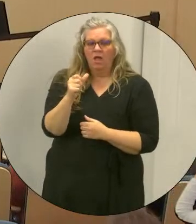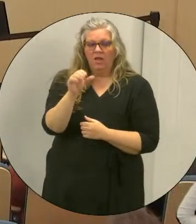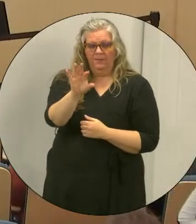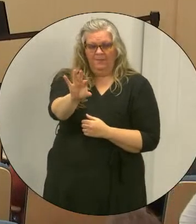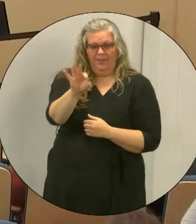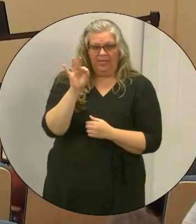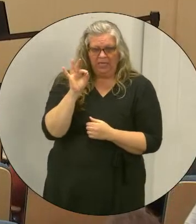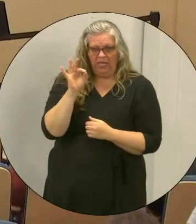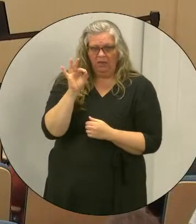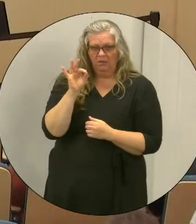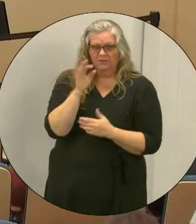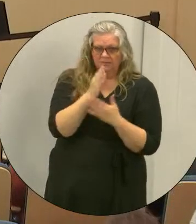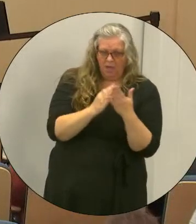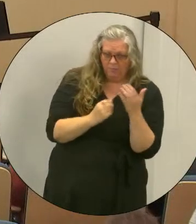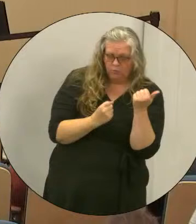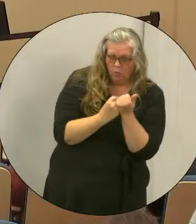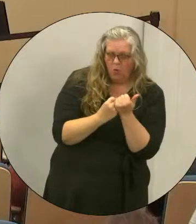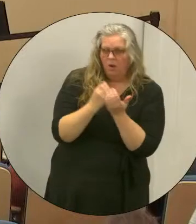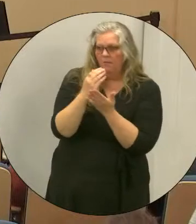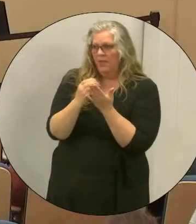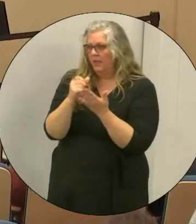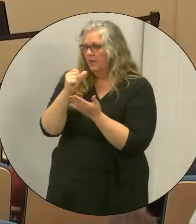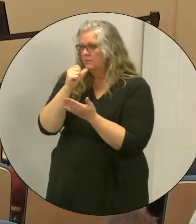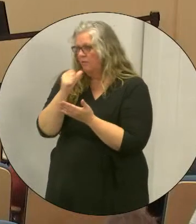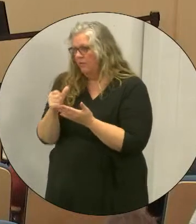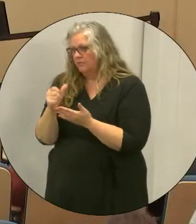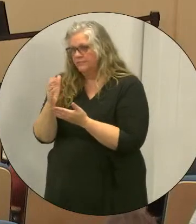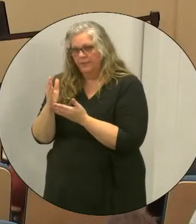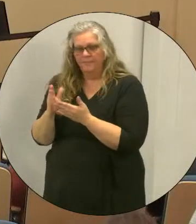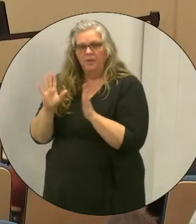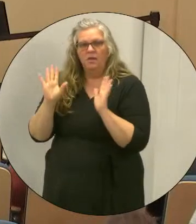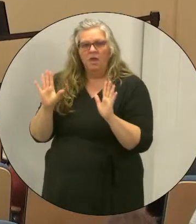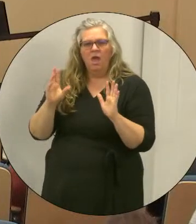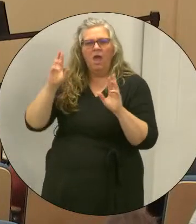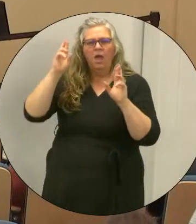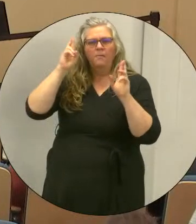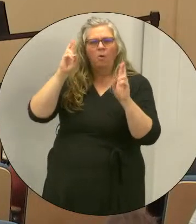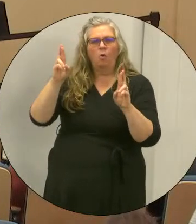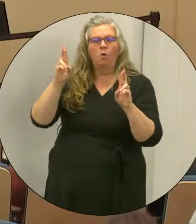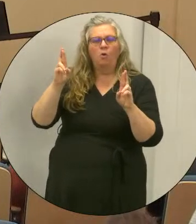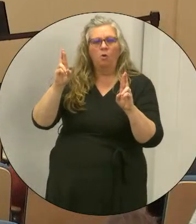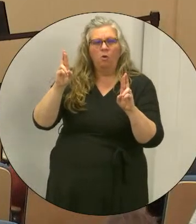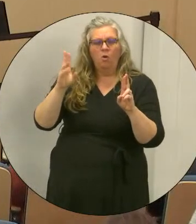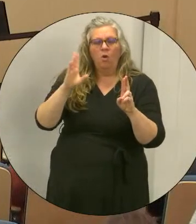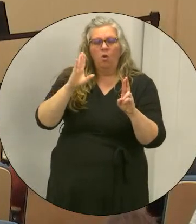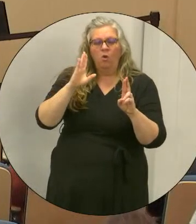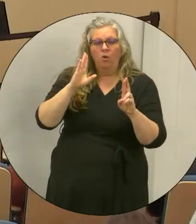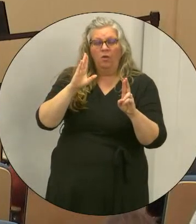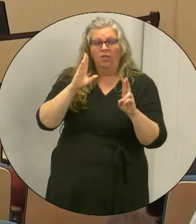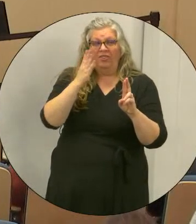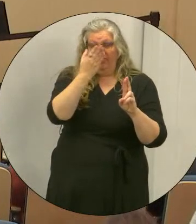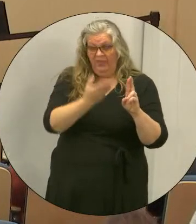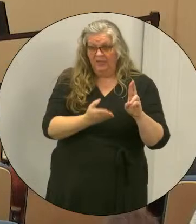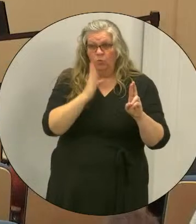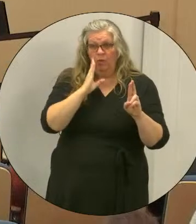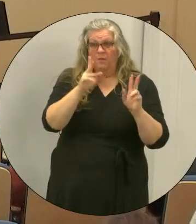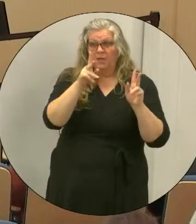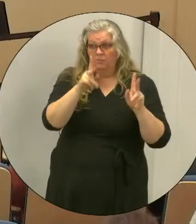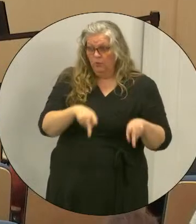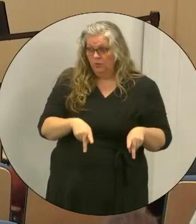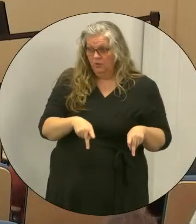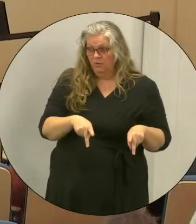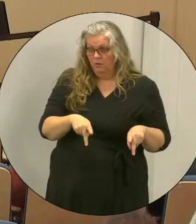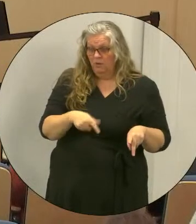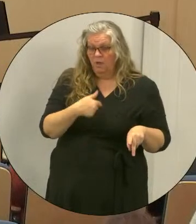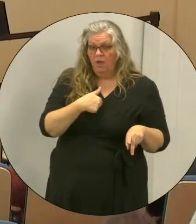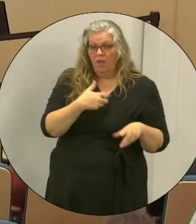and choosing. So I am hoping that this is going to be the person. I have confidence